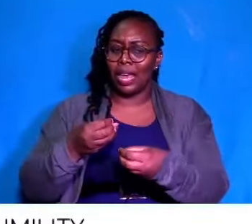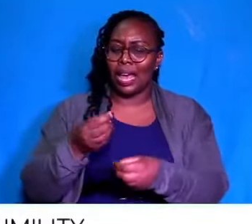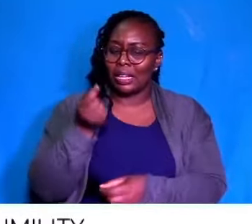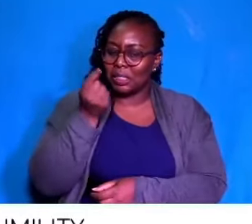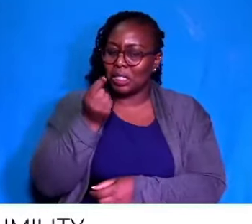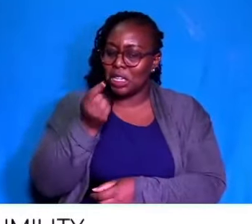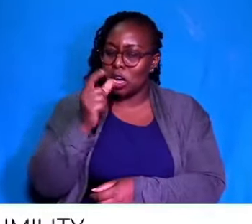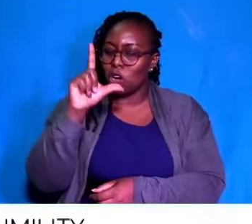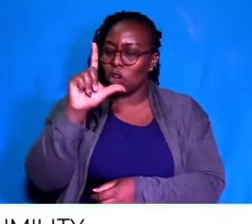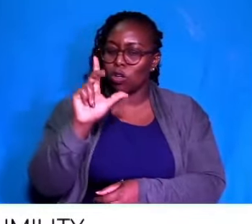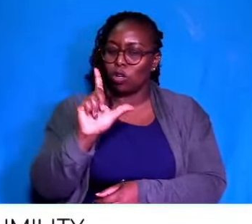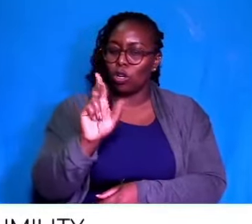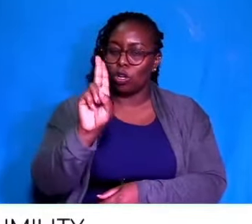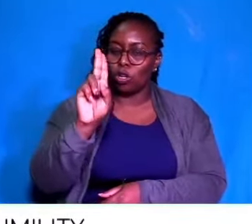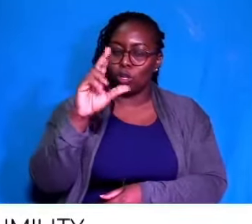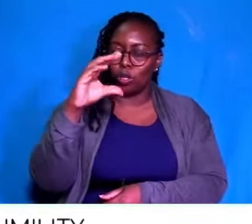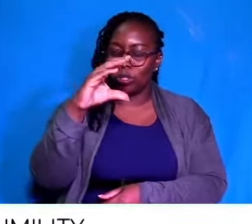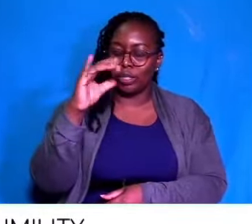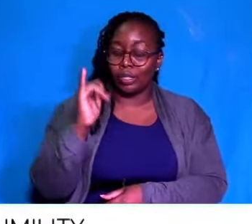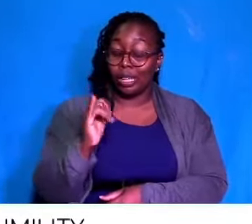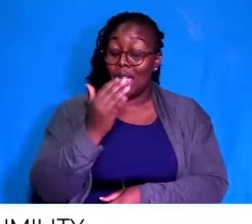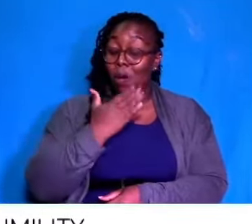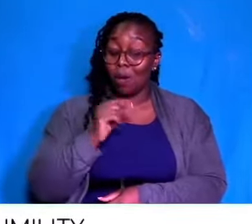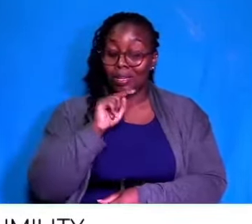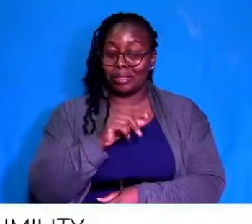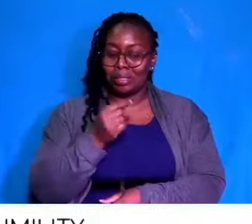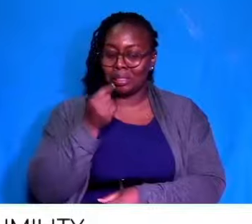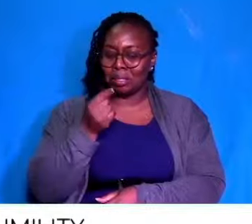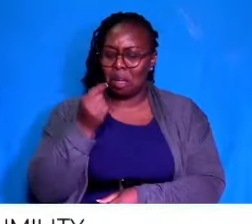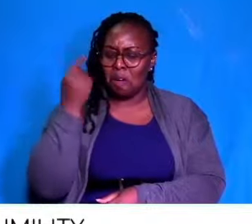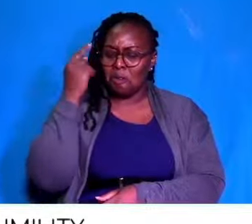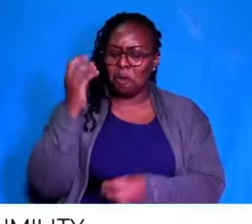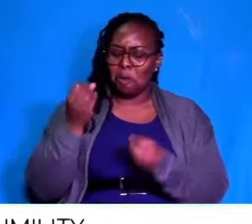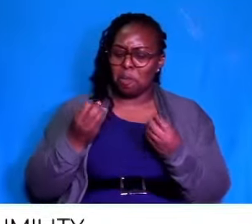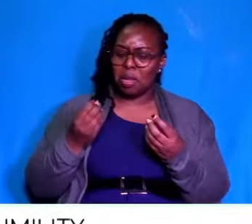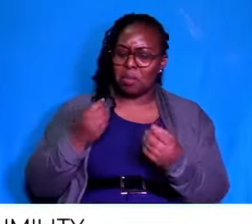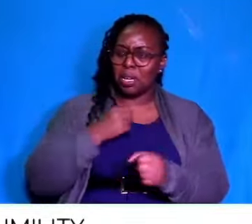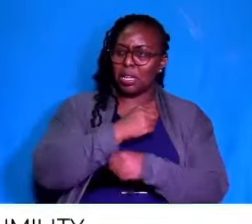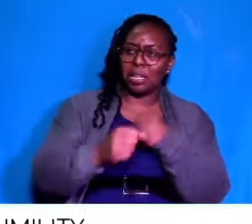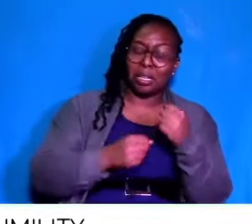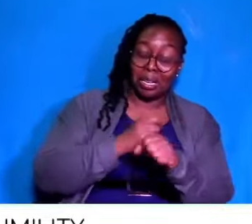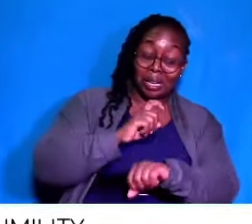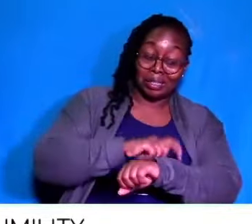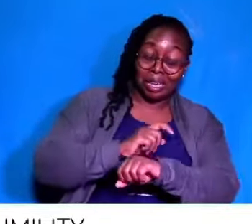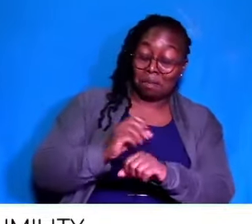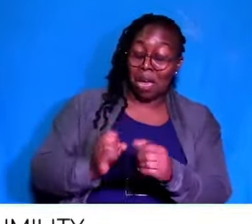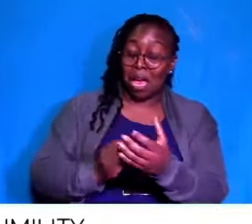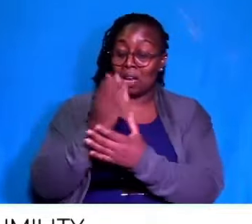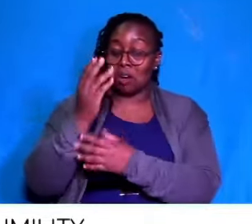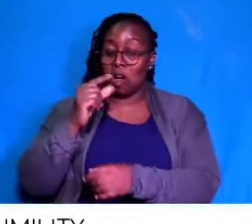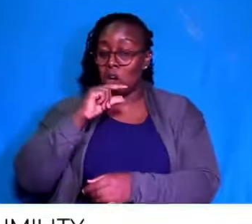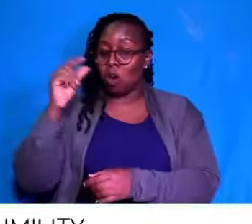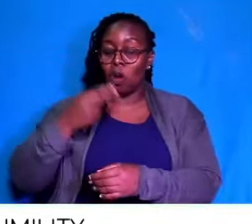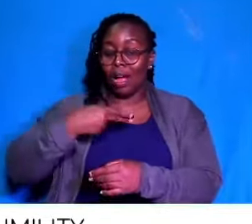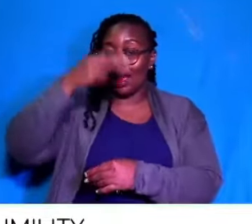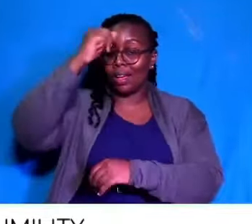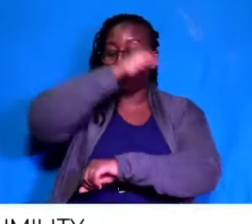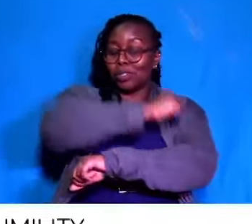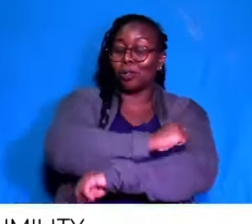I was the smallest in my class all the years. Then I went to high school and they called me Small Lucy because everyone was getting taller and I was staying the